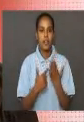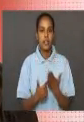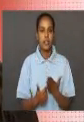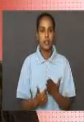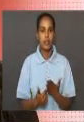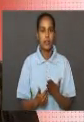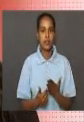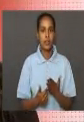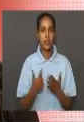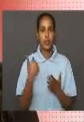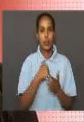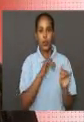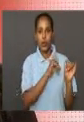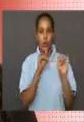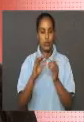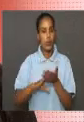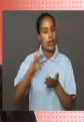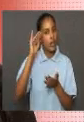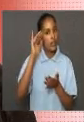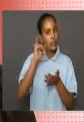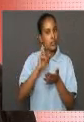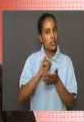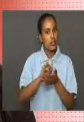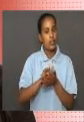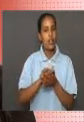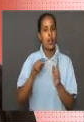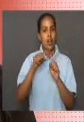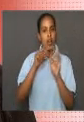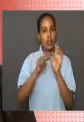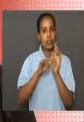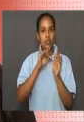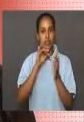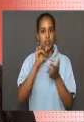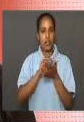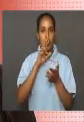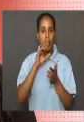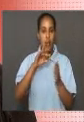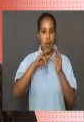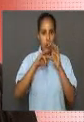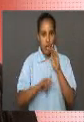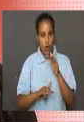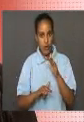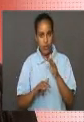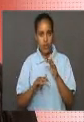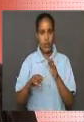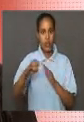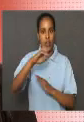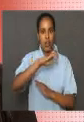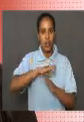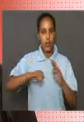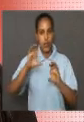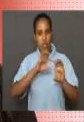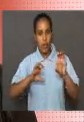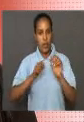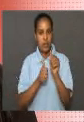However, we also learned that the ions that are lower in the